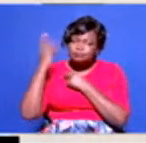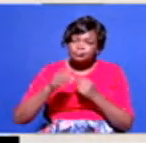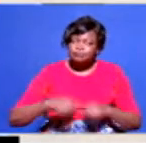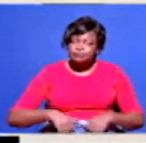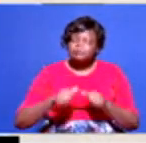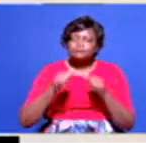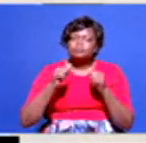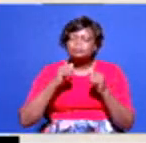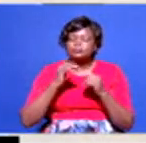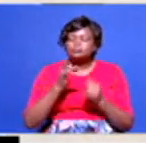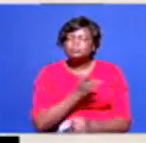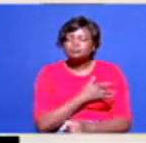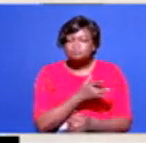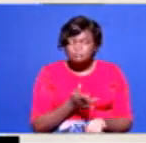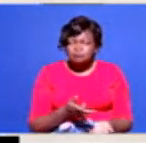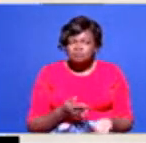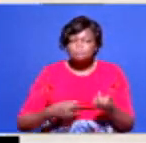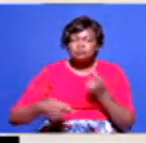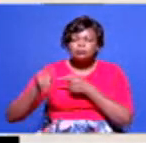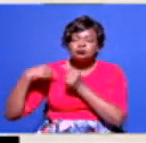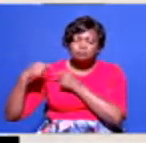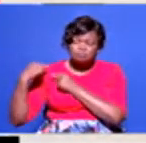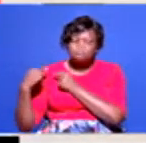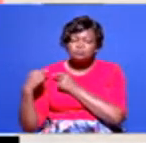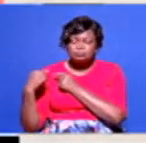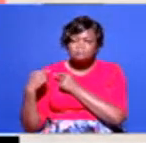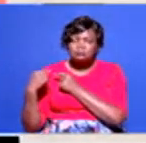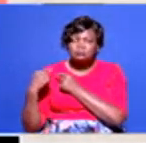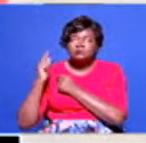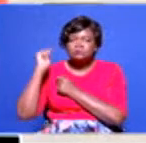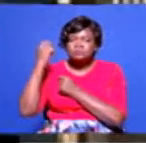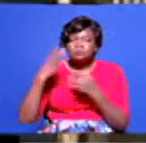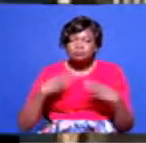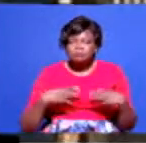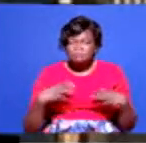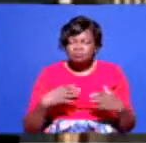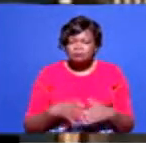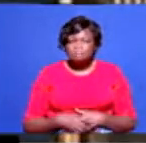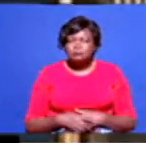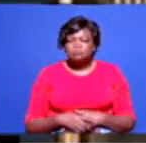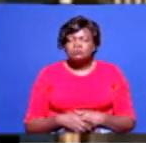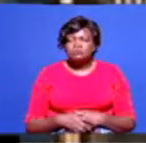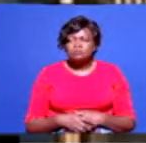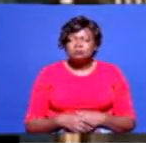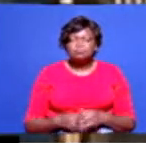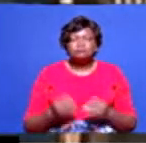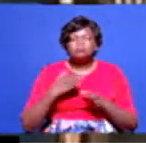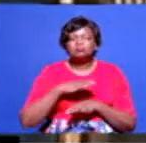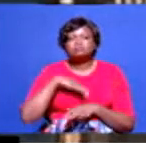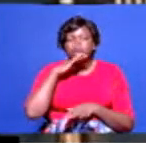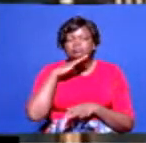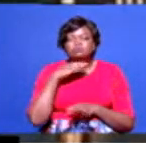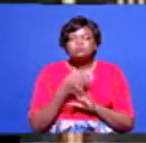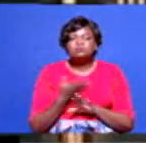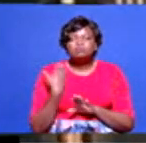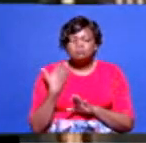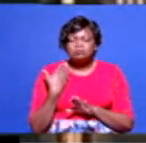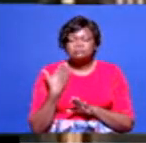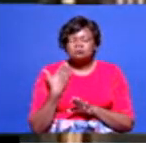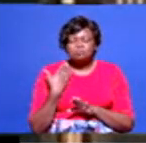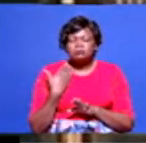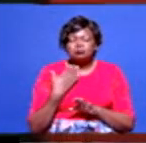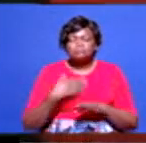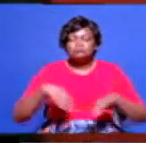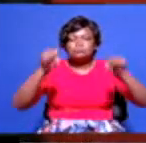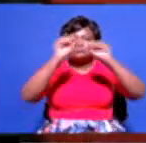inspire generations of Kenyans. Following the death of the late former head of state, President